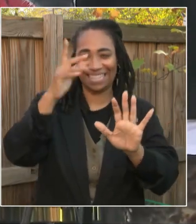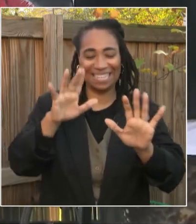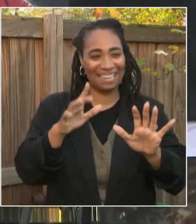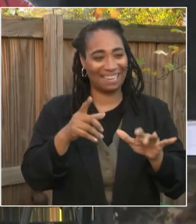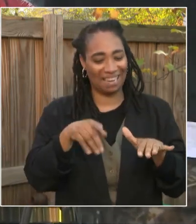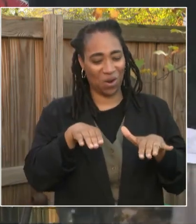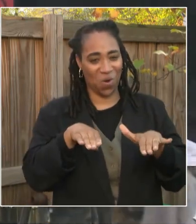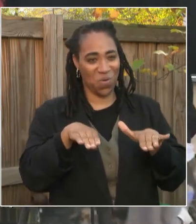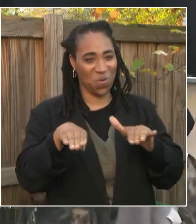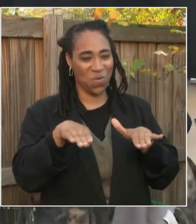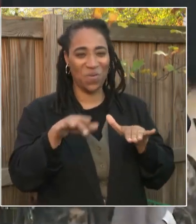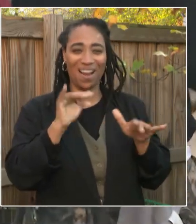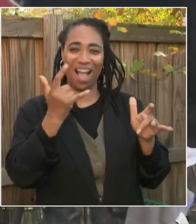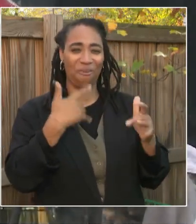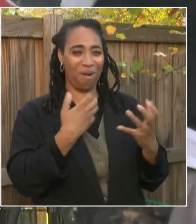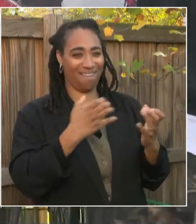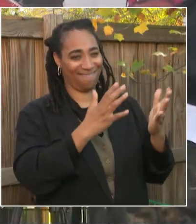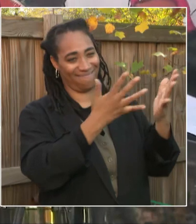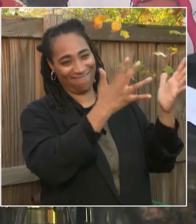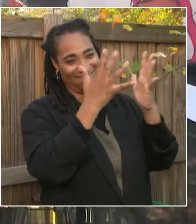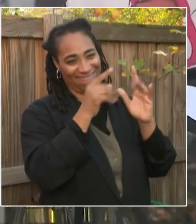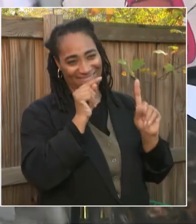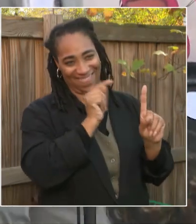Come on, put your hands together for Big Tony today.